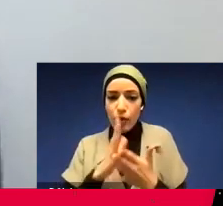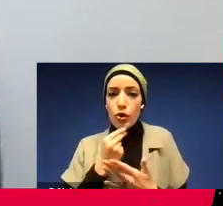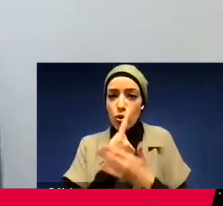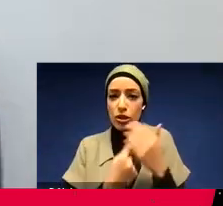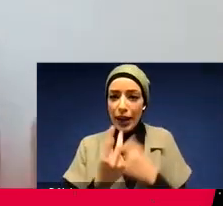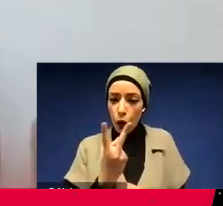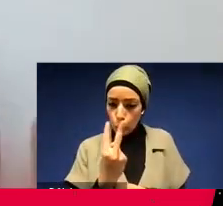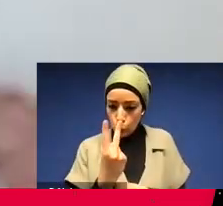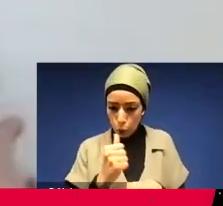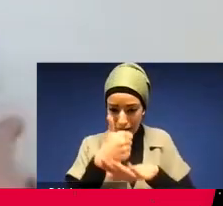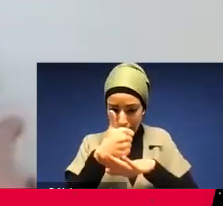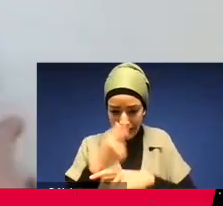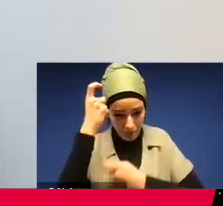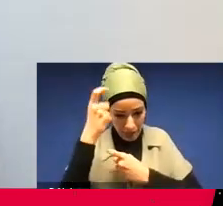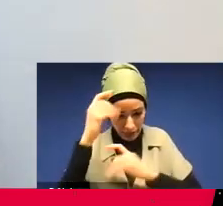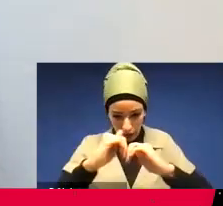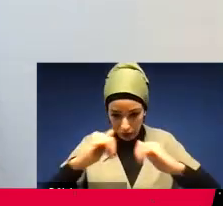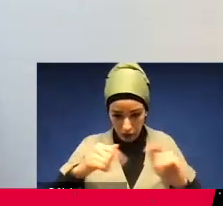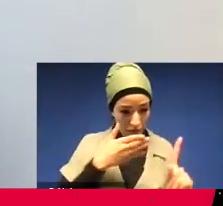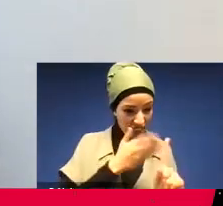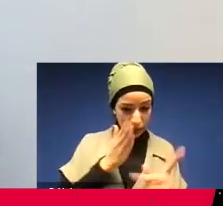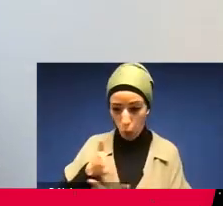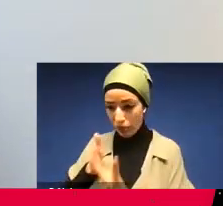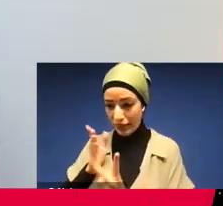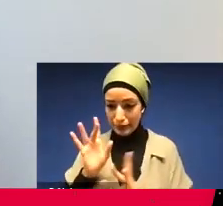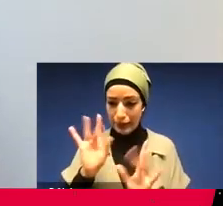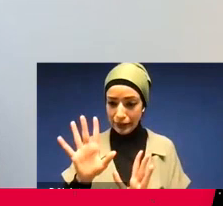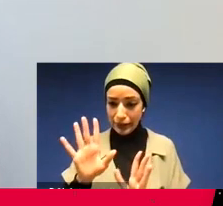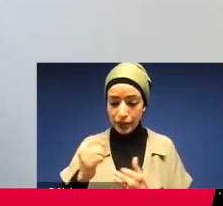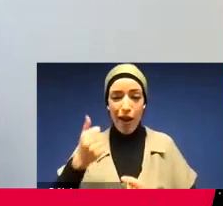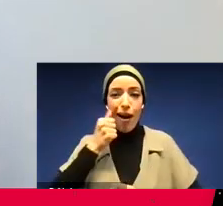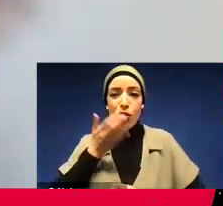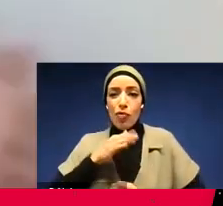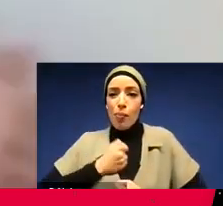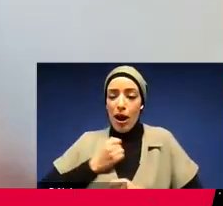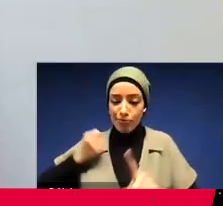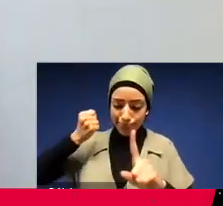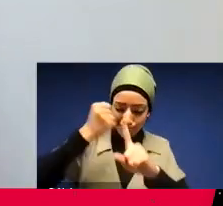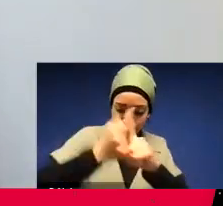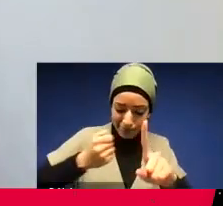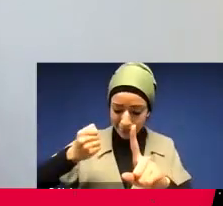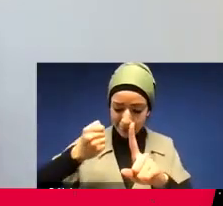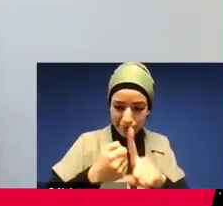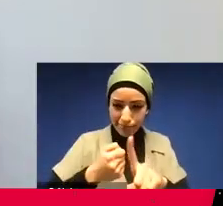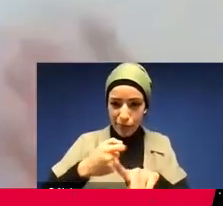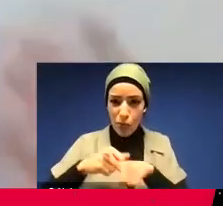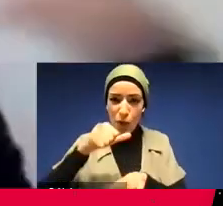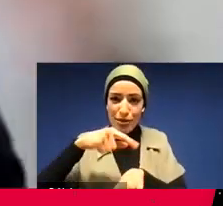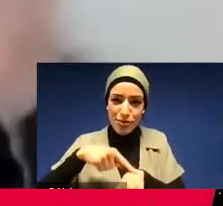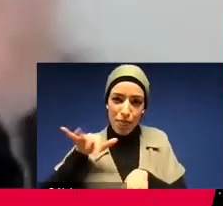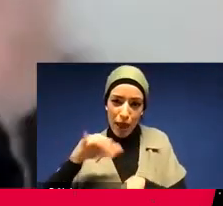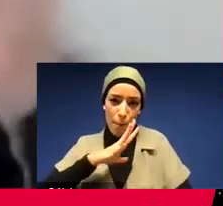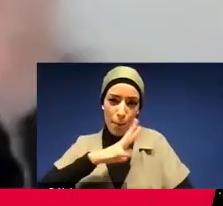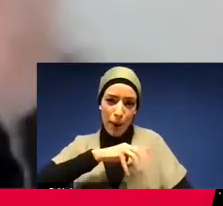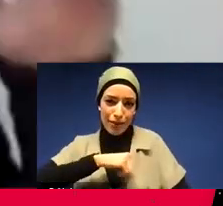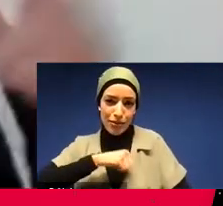right? So I know and from my activism, and I know from my time in Palestine on the ground, and just, you know,